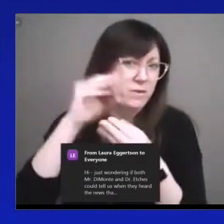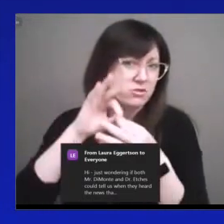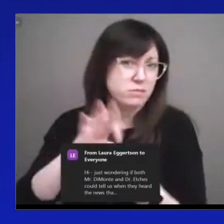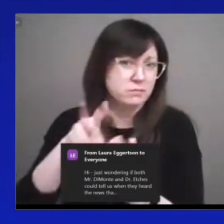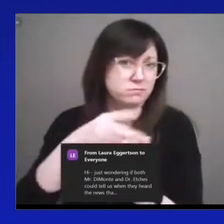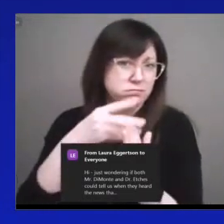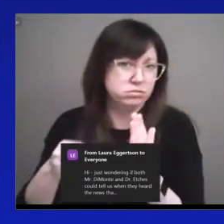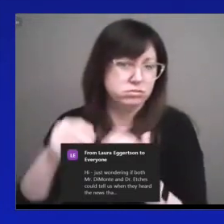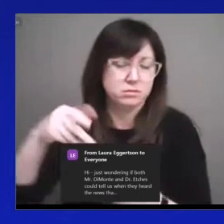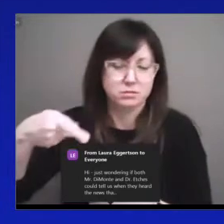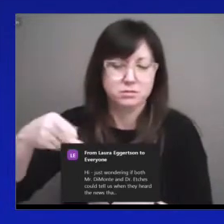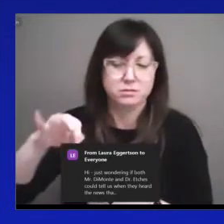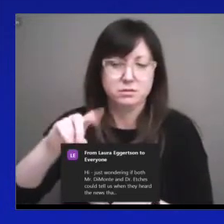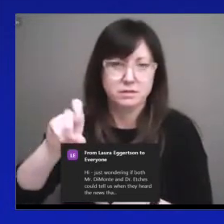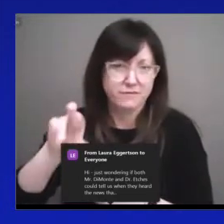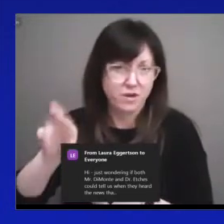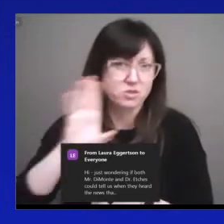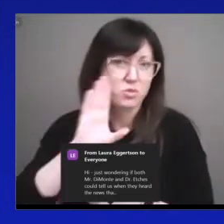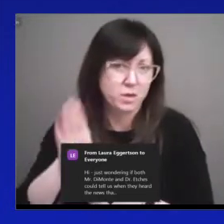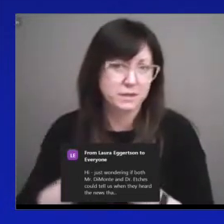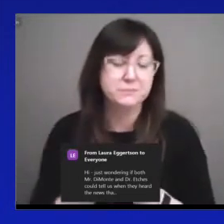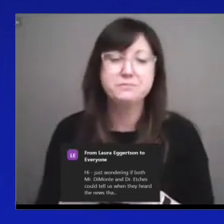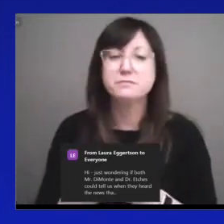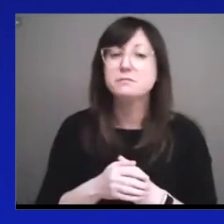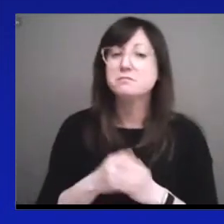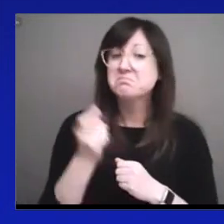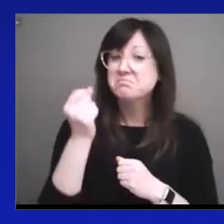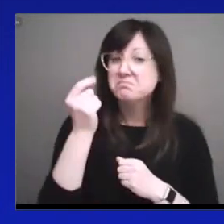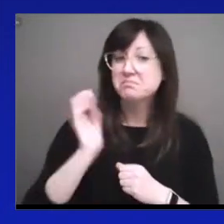all, planning has changed